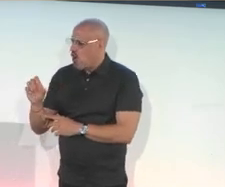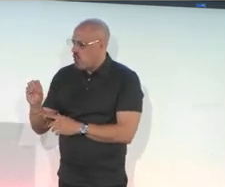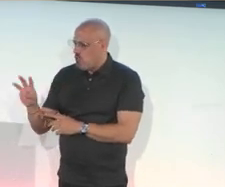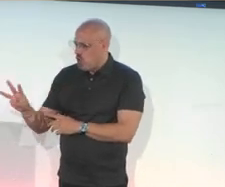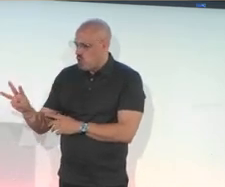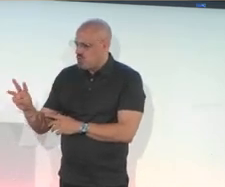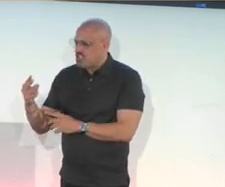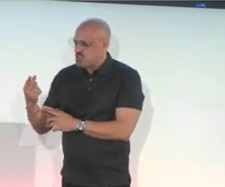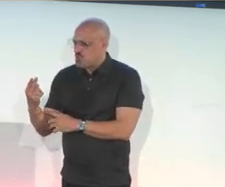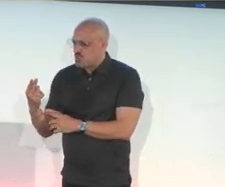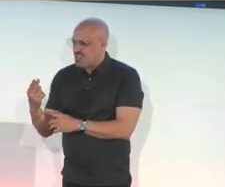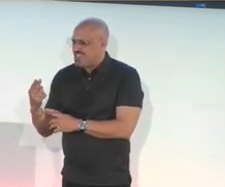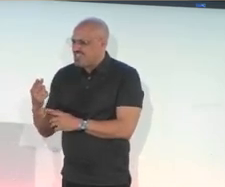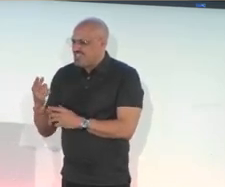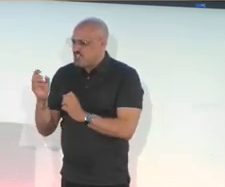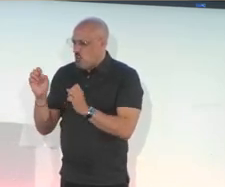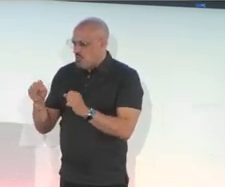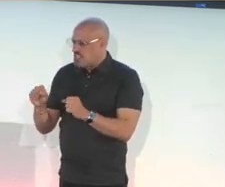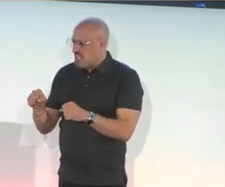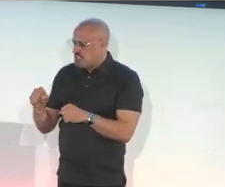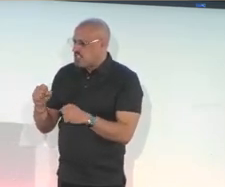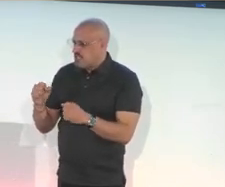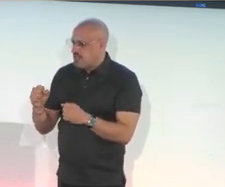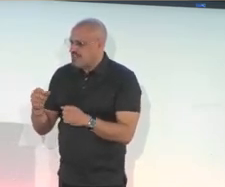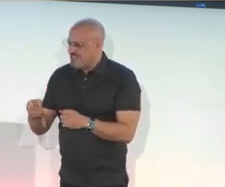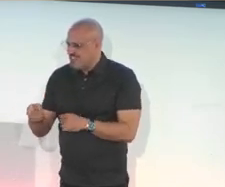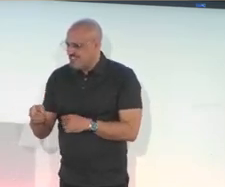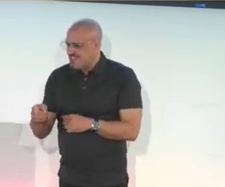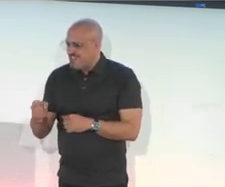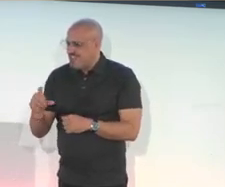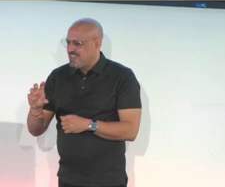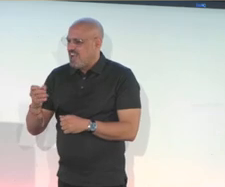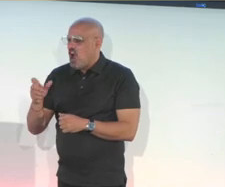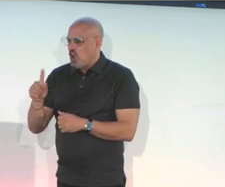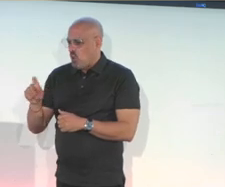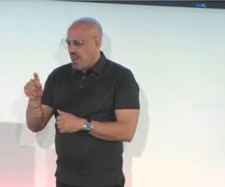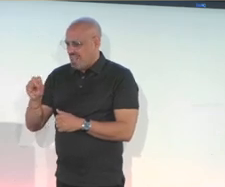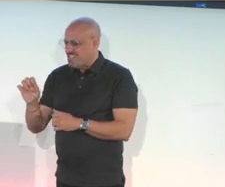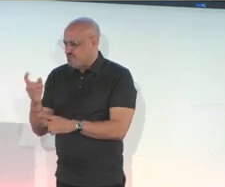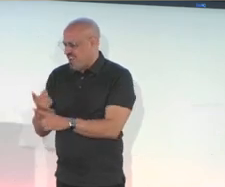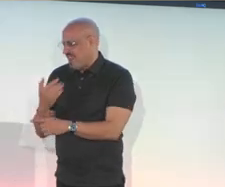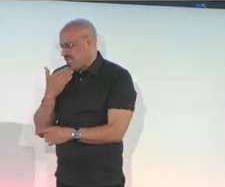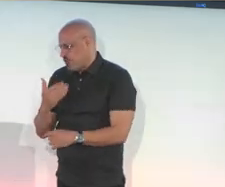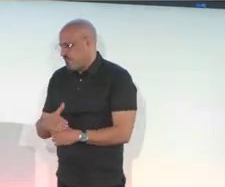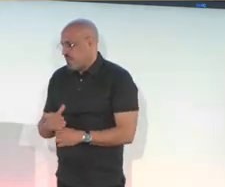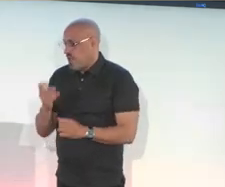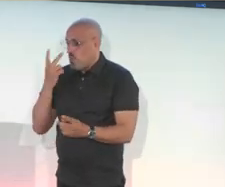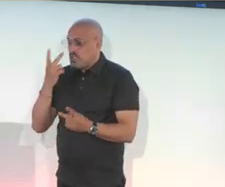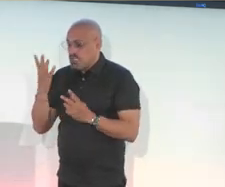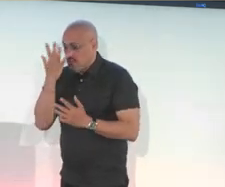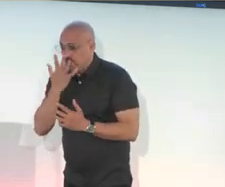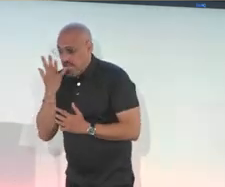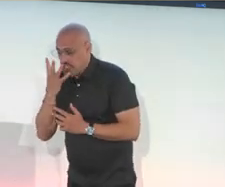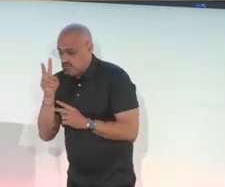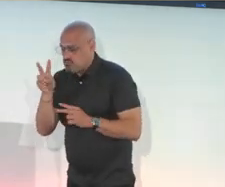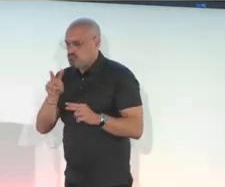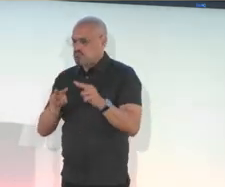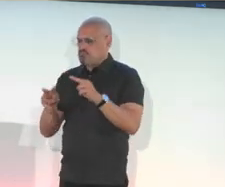the camera of HoloLens, this is what I envision, the camera of HoloLens will see your face